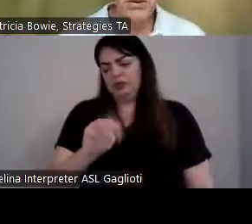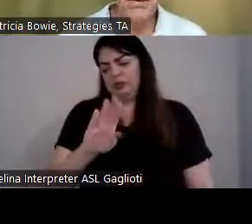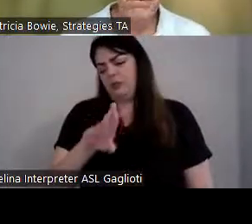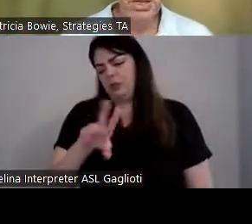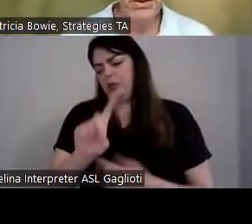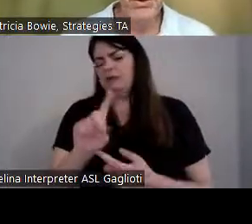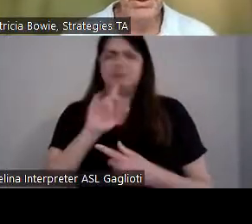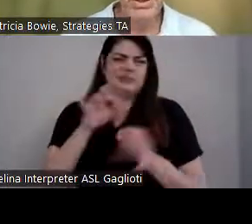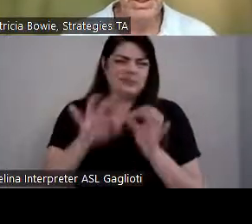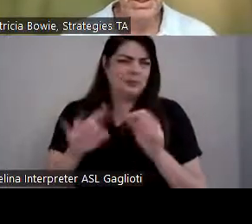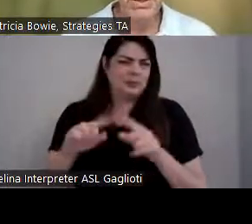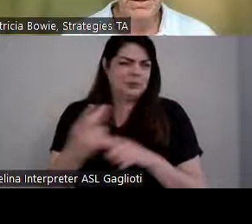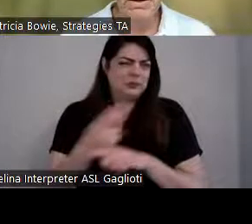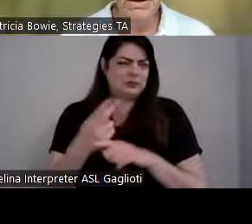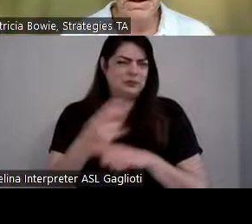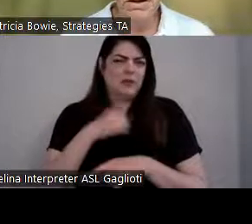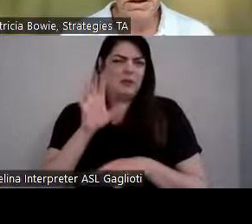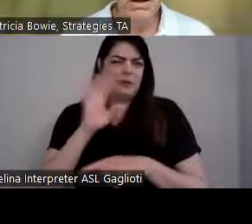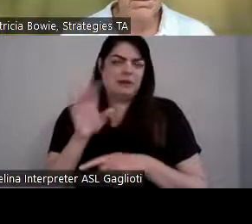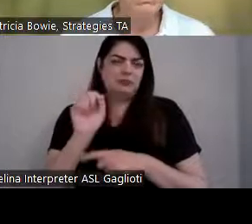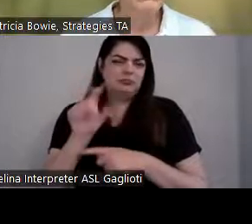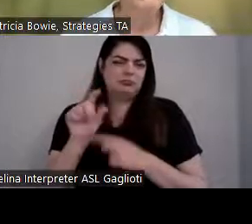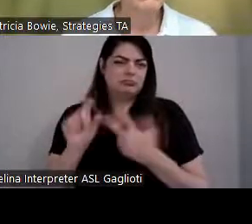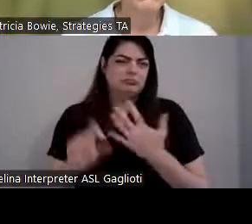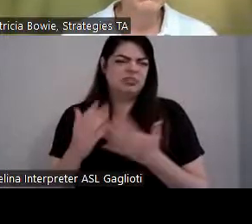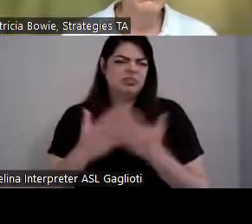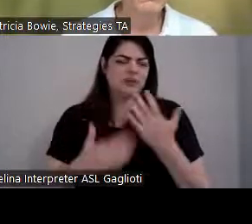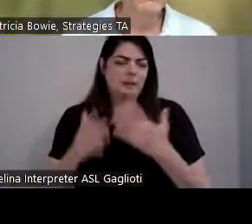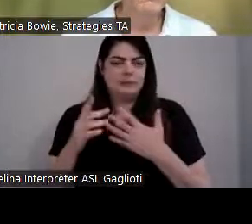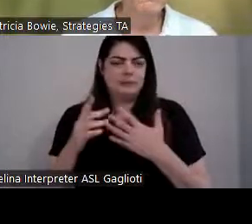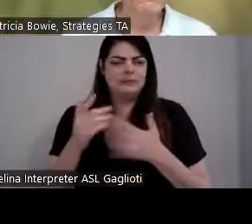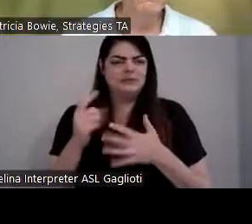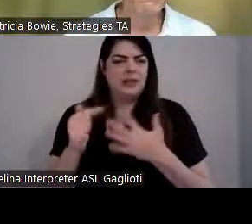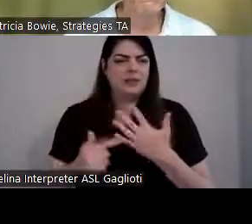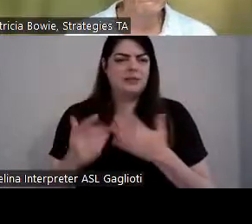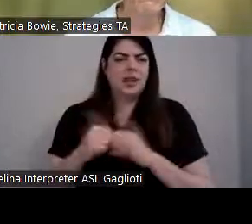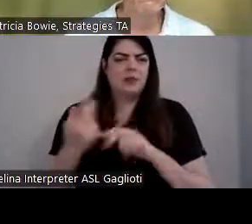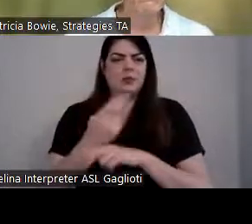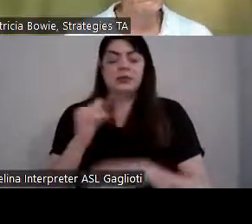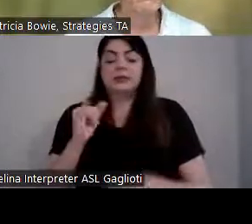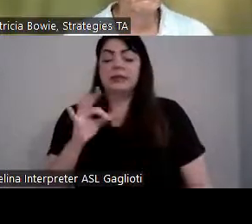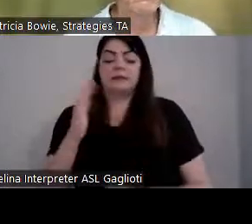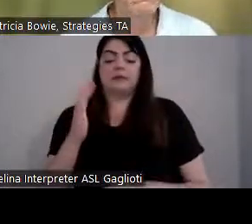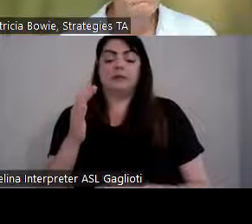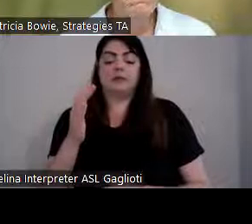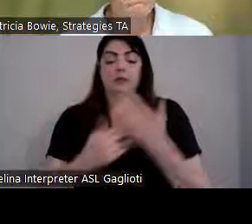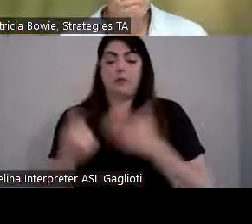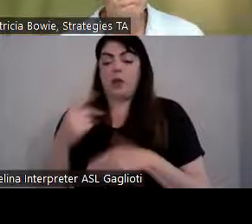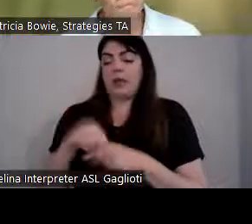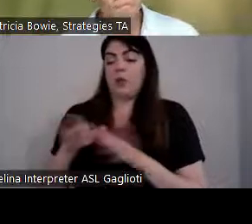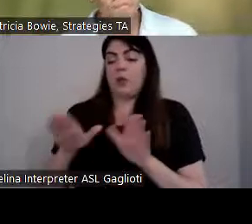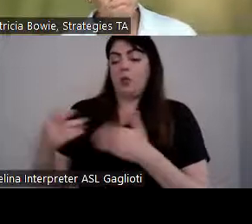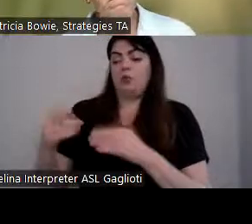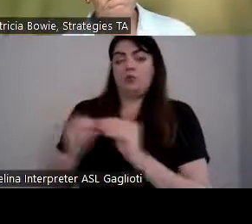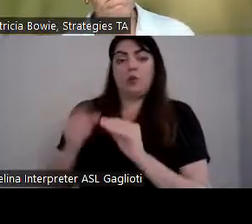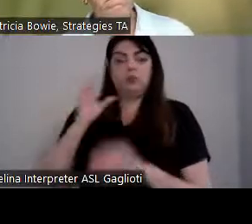will point out some of the features and how to use them for you. If you're unable to do it, if there's someone in the room that is more experienced and